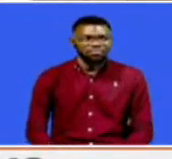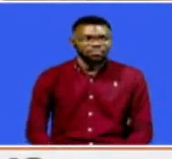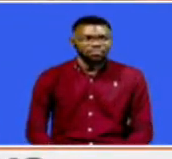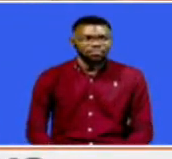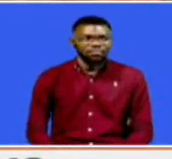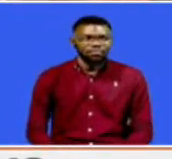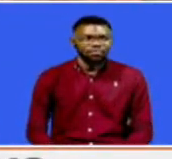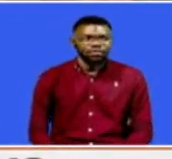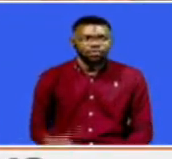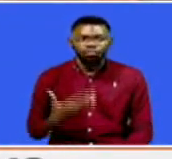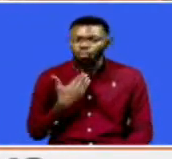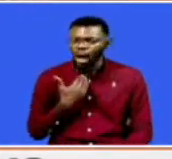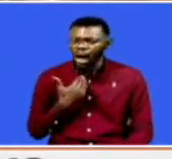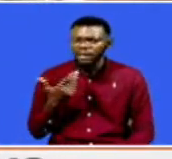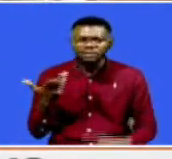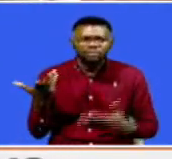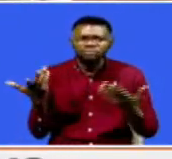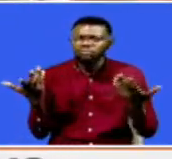shift attention,